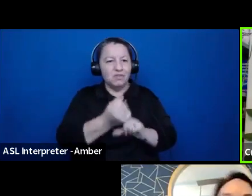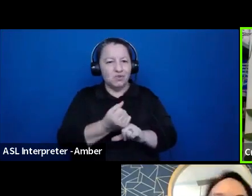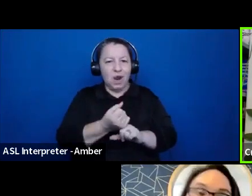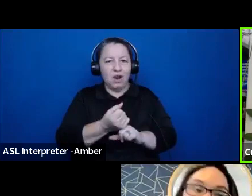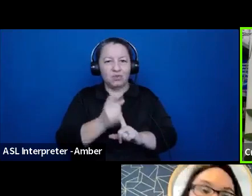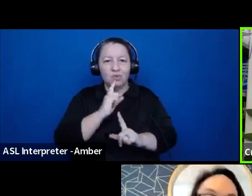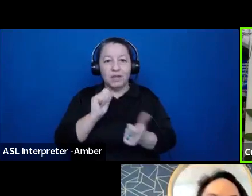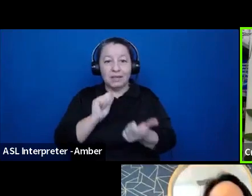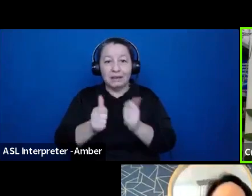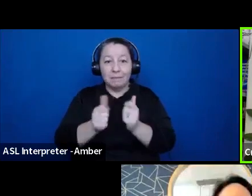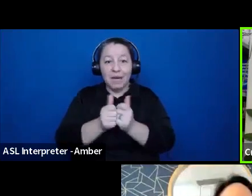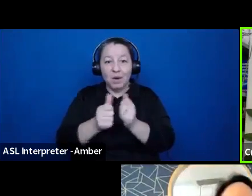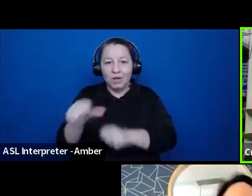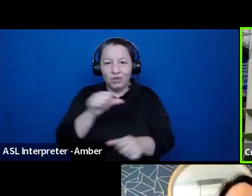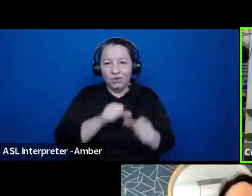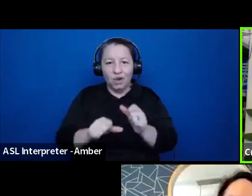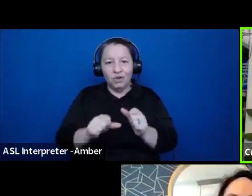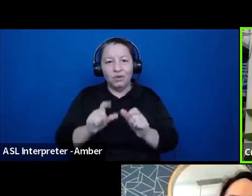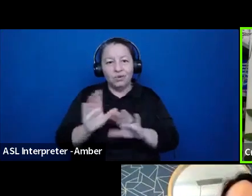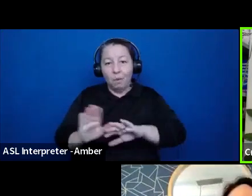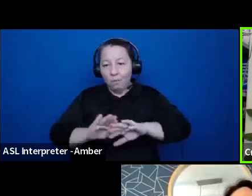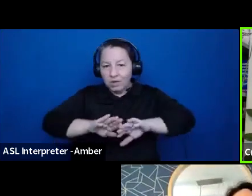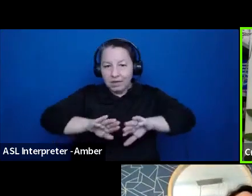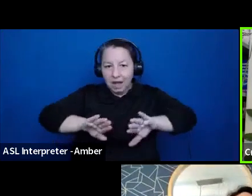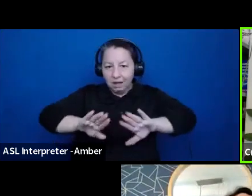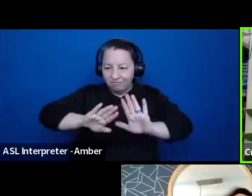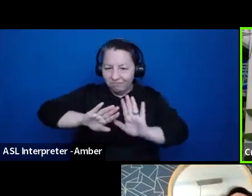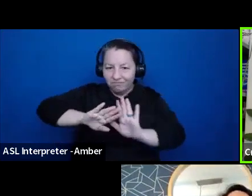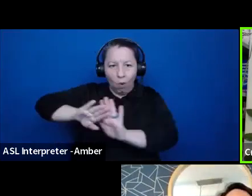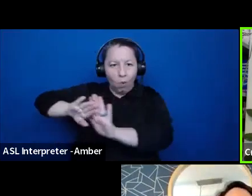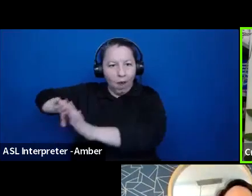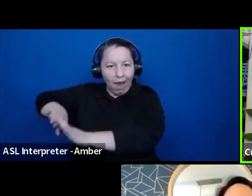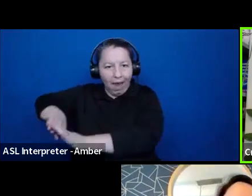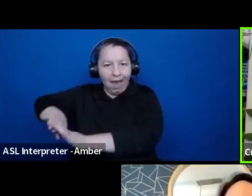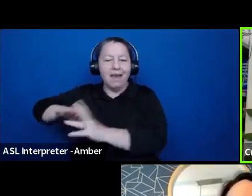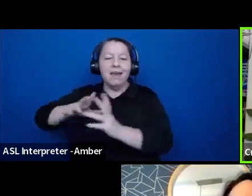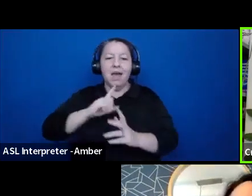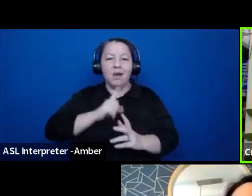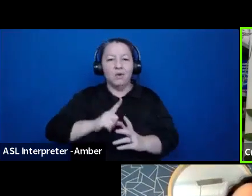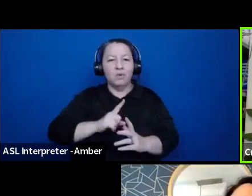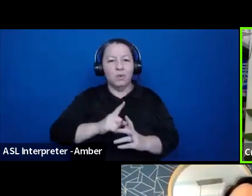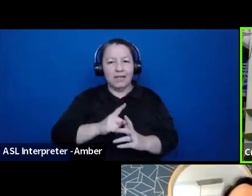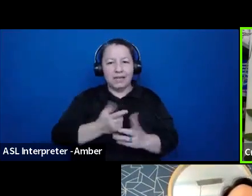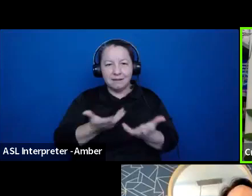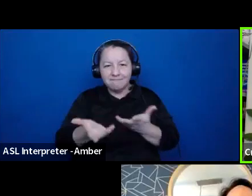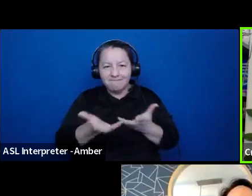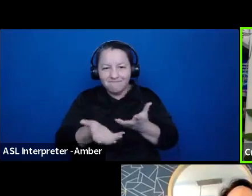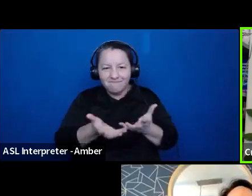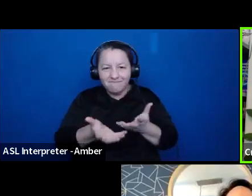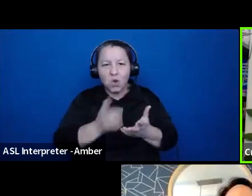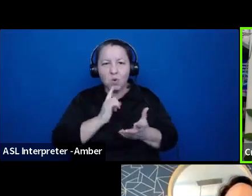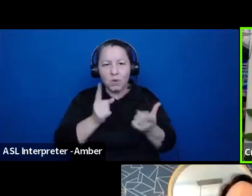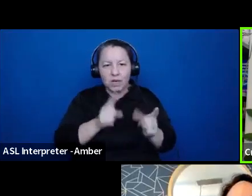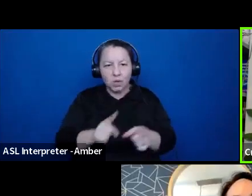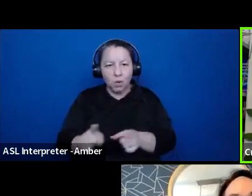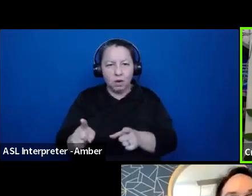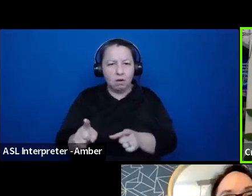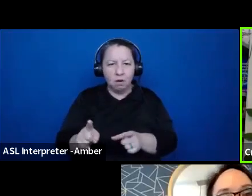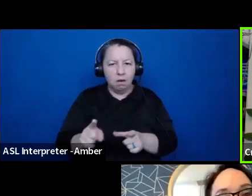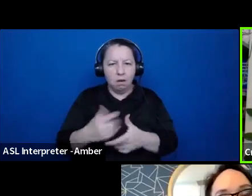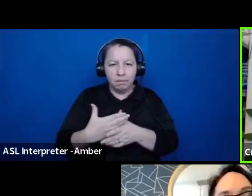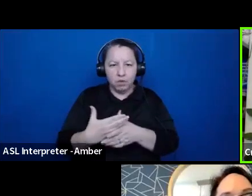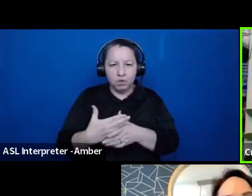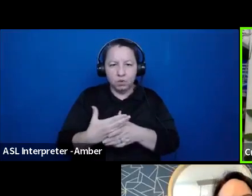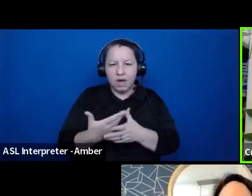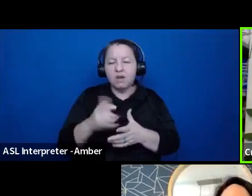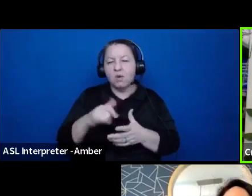that aside and kind of getting at what's really happening. Yeah, those are